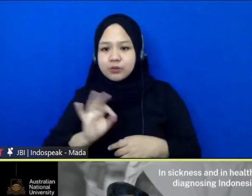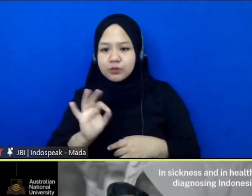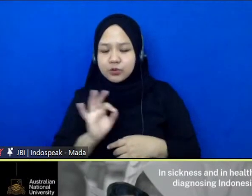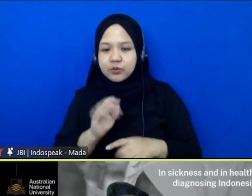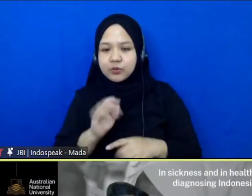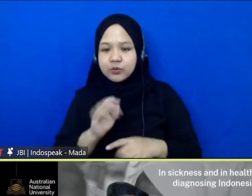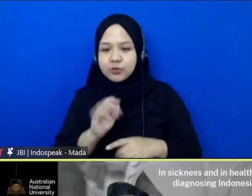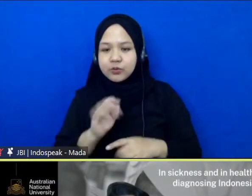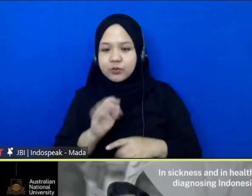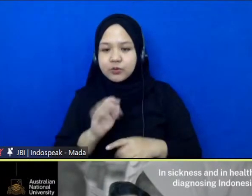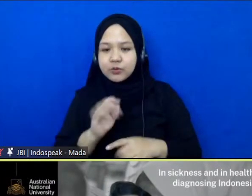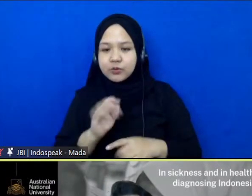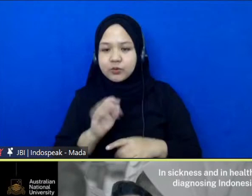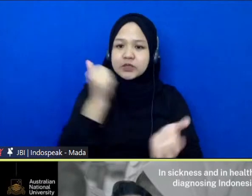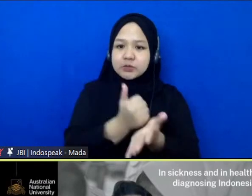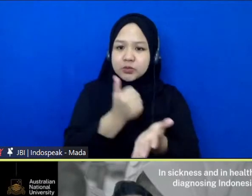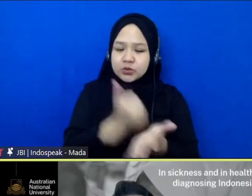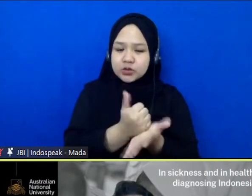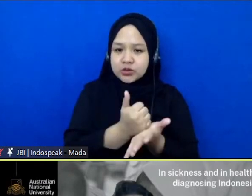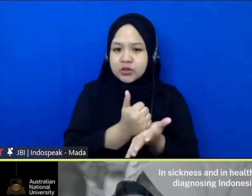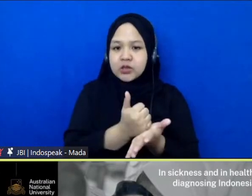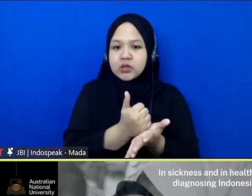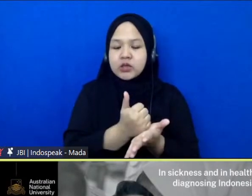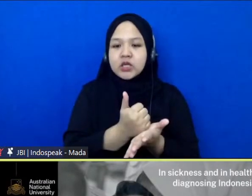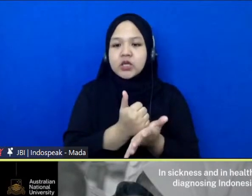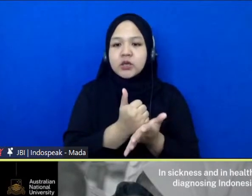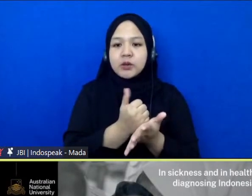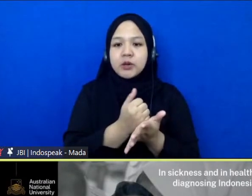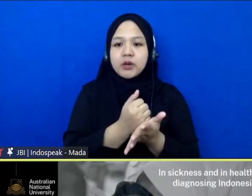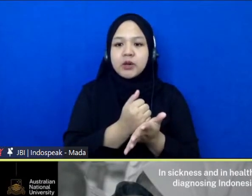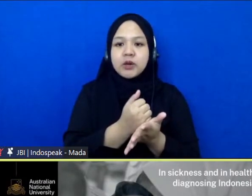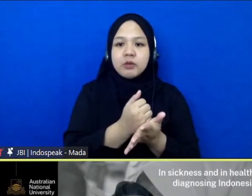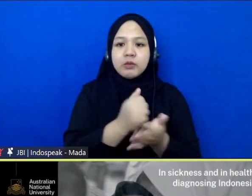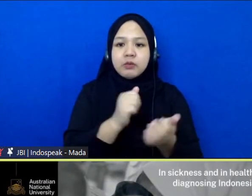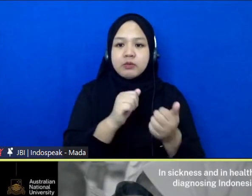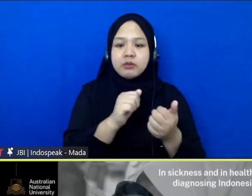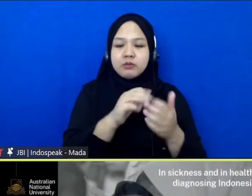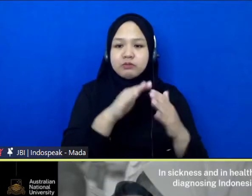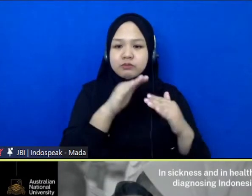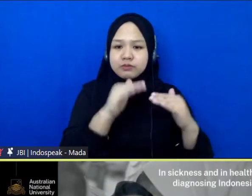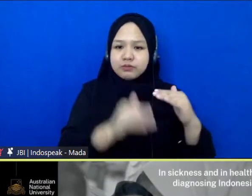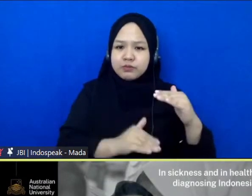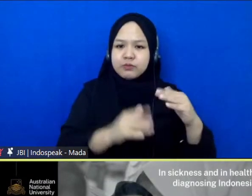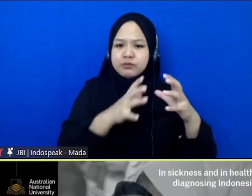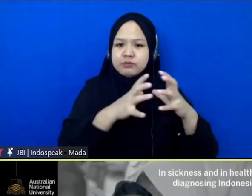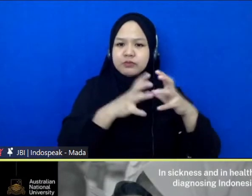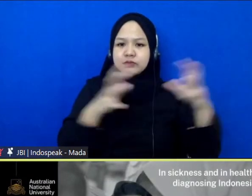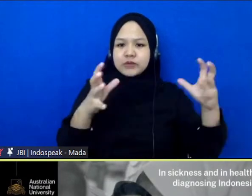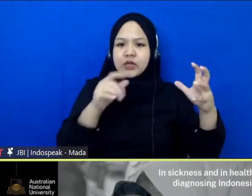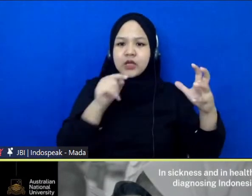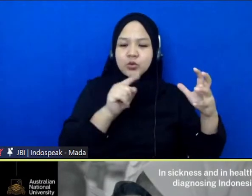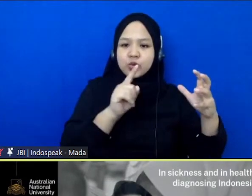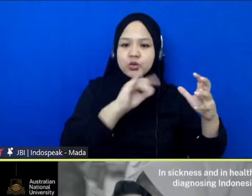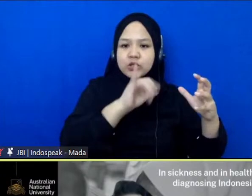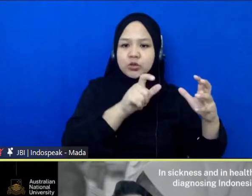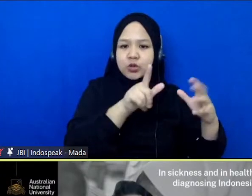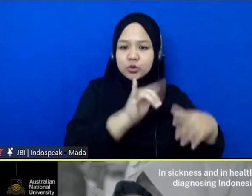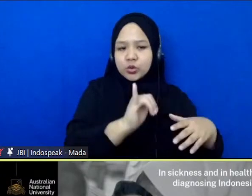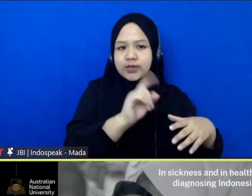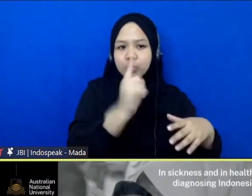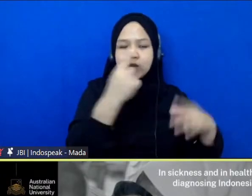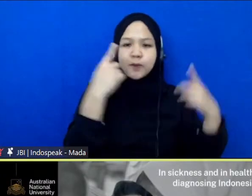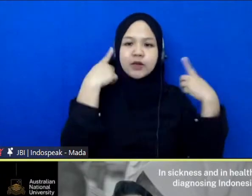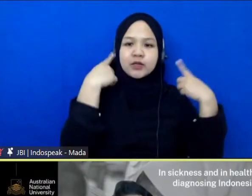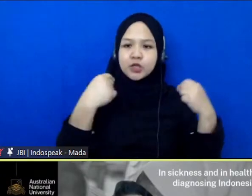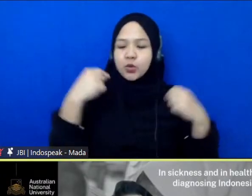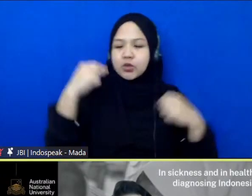The majority of decline was observed for Java and Bali because those were where most of the